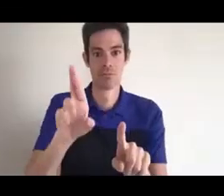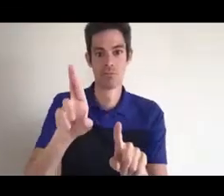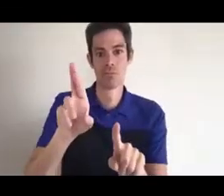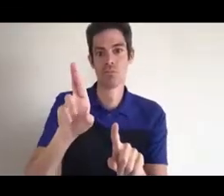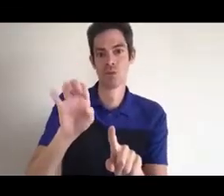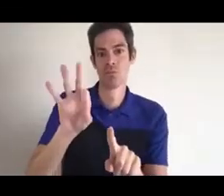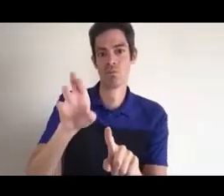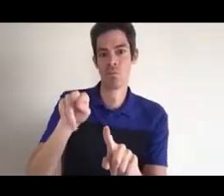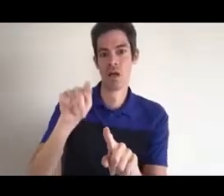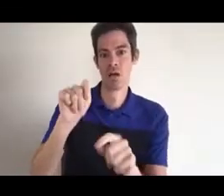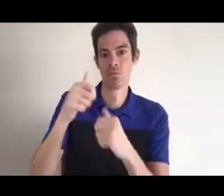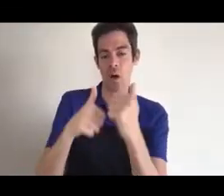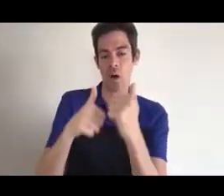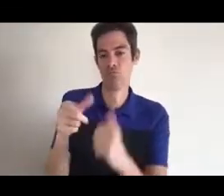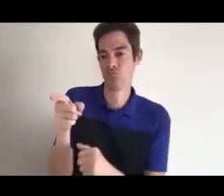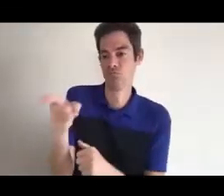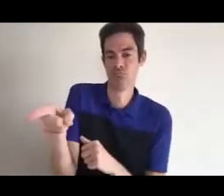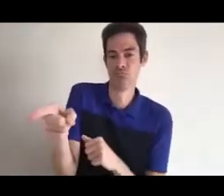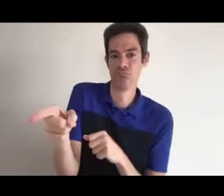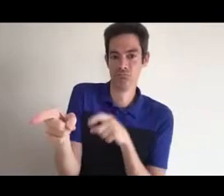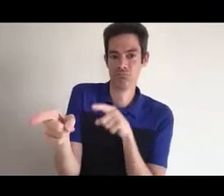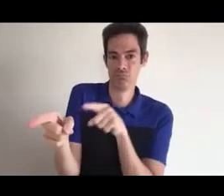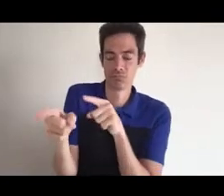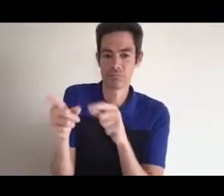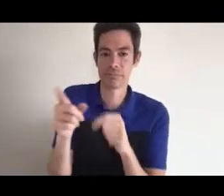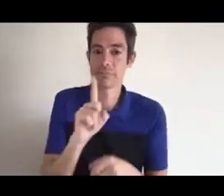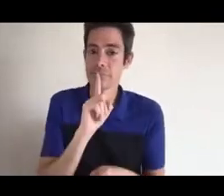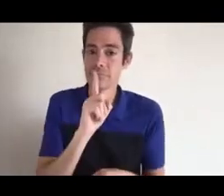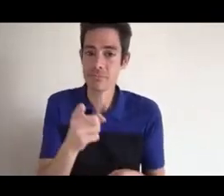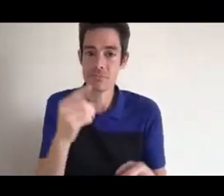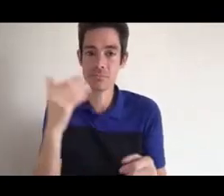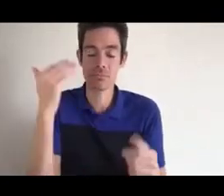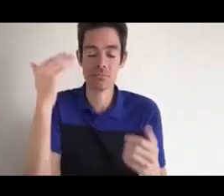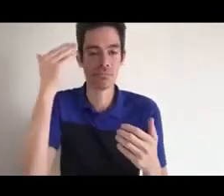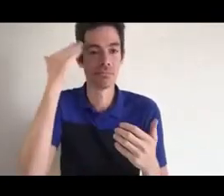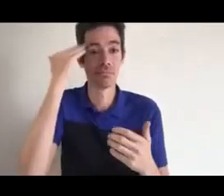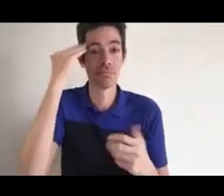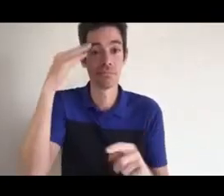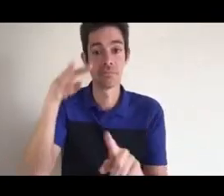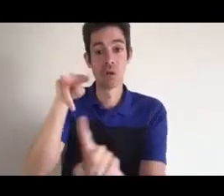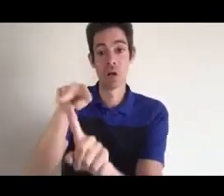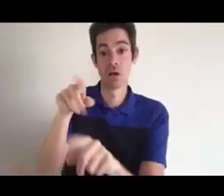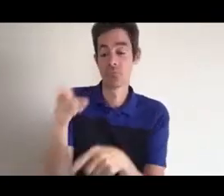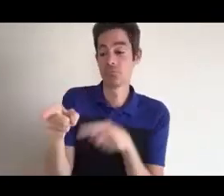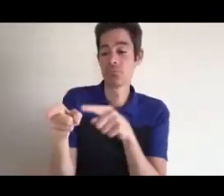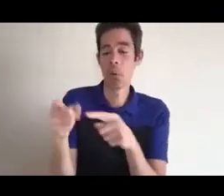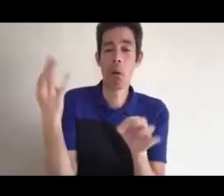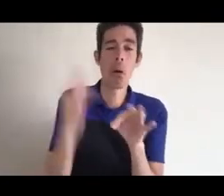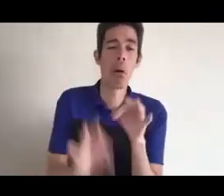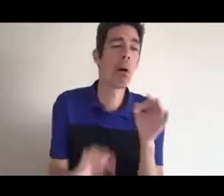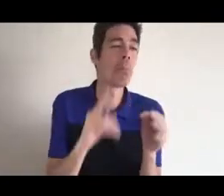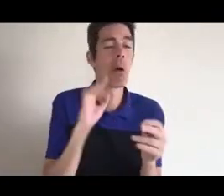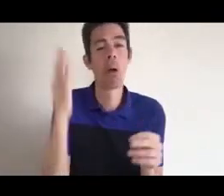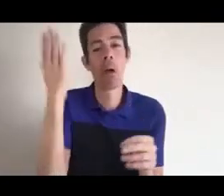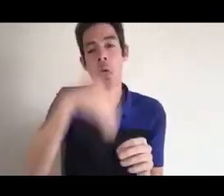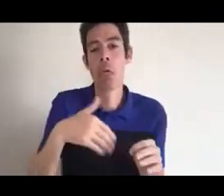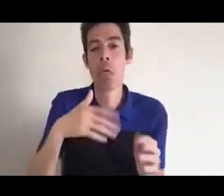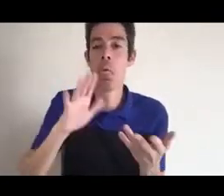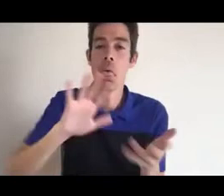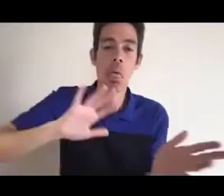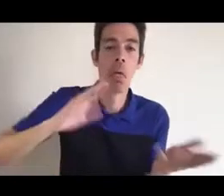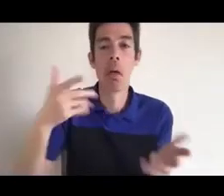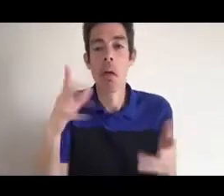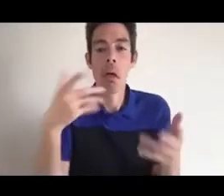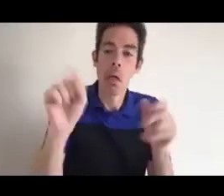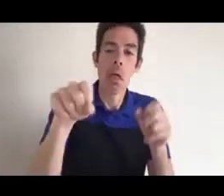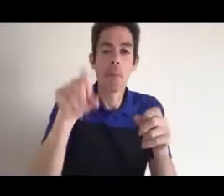now this is reference structure, so it's where I'm pointing, right? So in looking at where I'm pointing, you